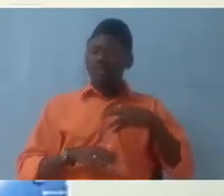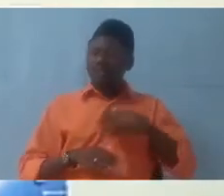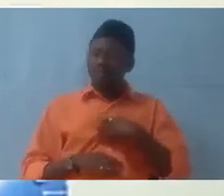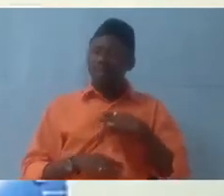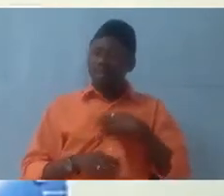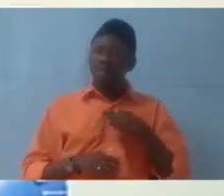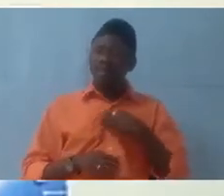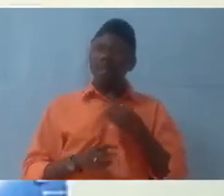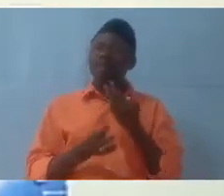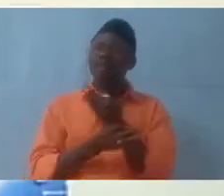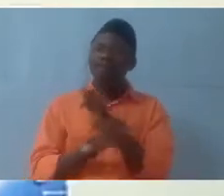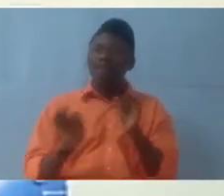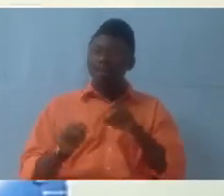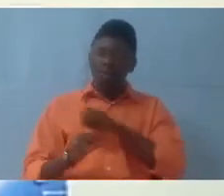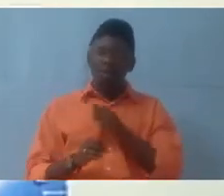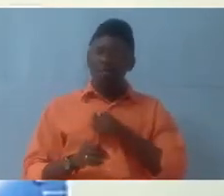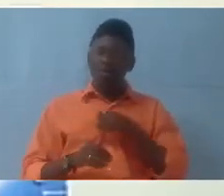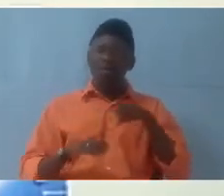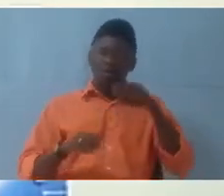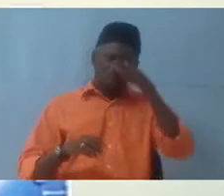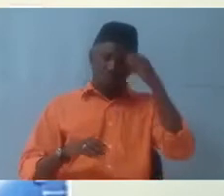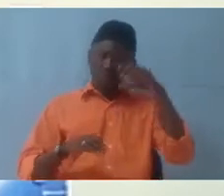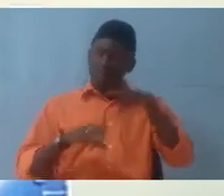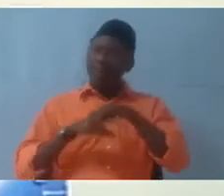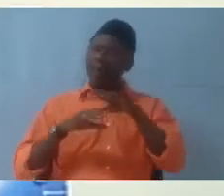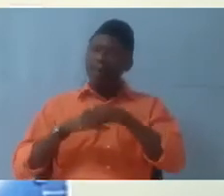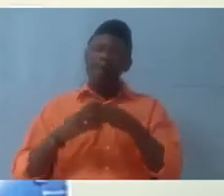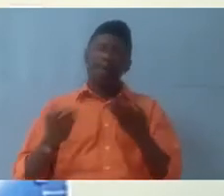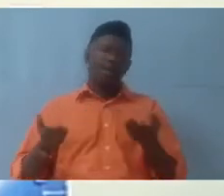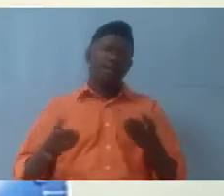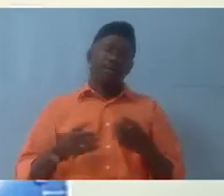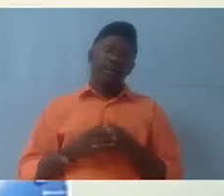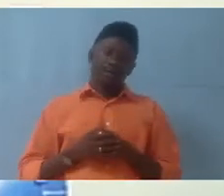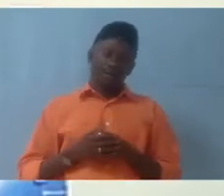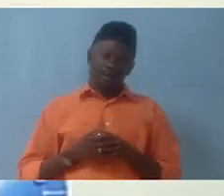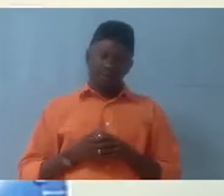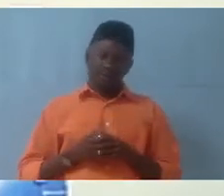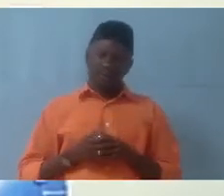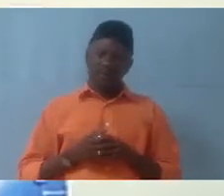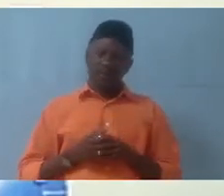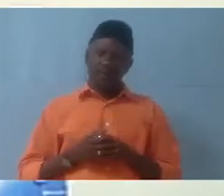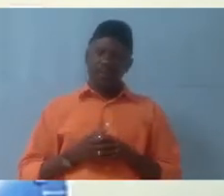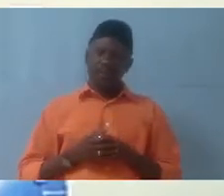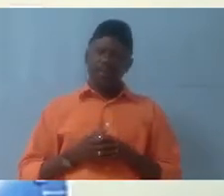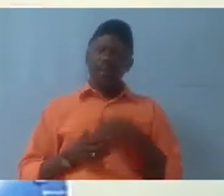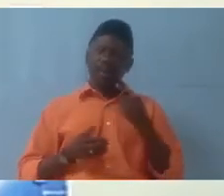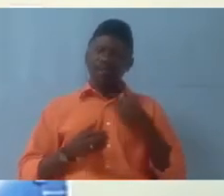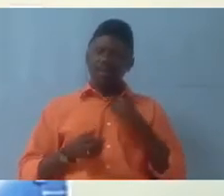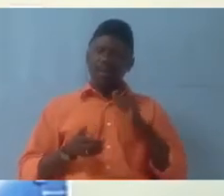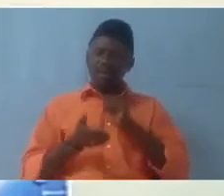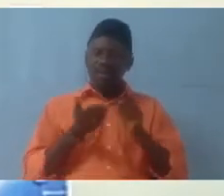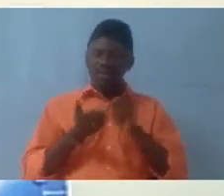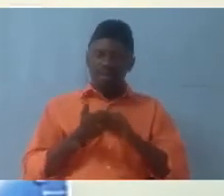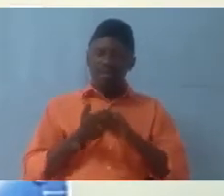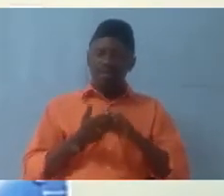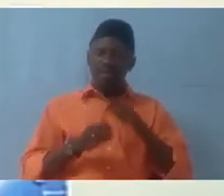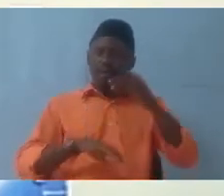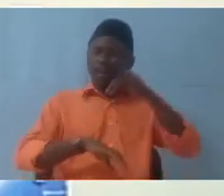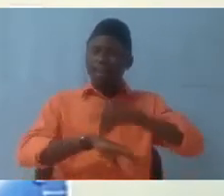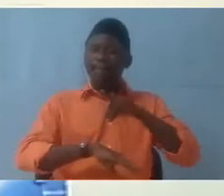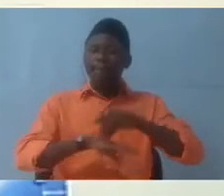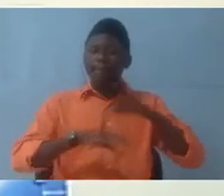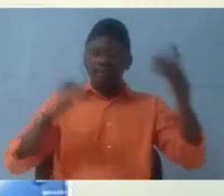dem gis chief justice bi pour ñu mëna baye suñ nawlé bobu issuing a press release condemning the actions of the